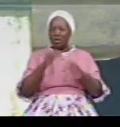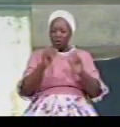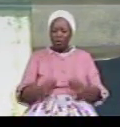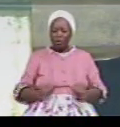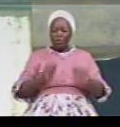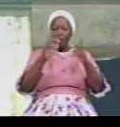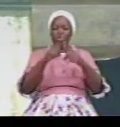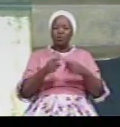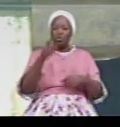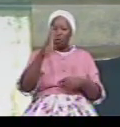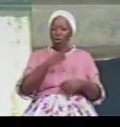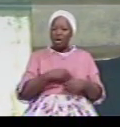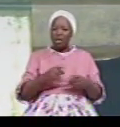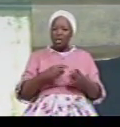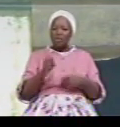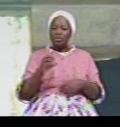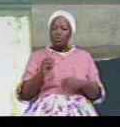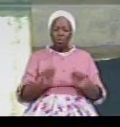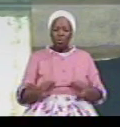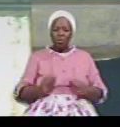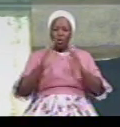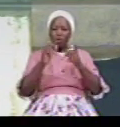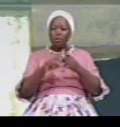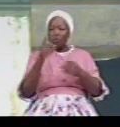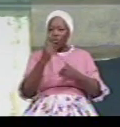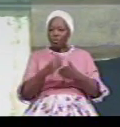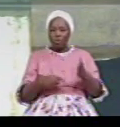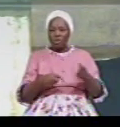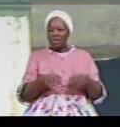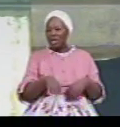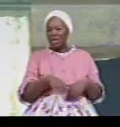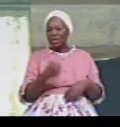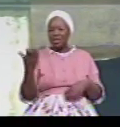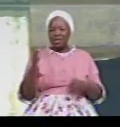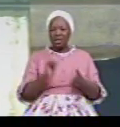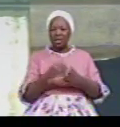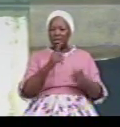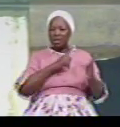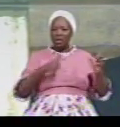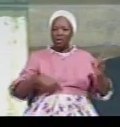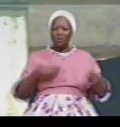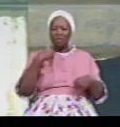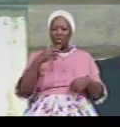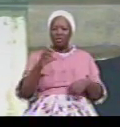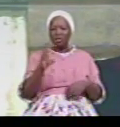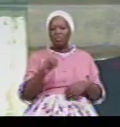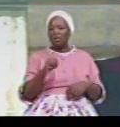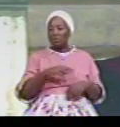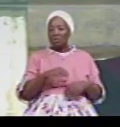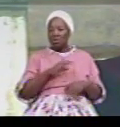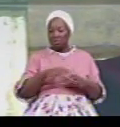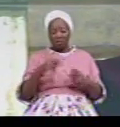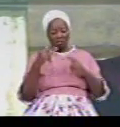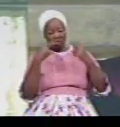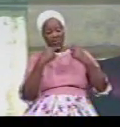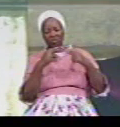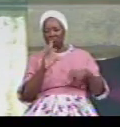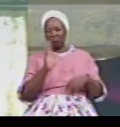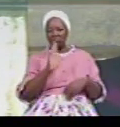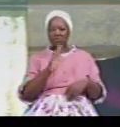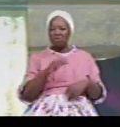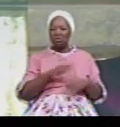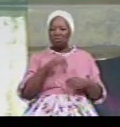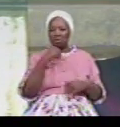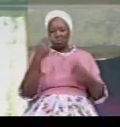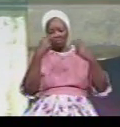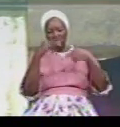he's so committed to whatever the Lord tells him. He doesn't look at my face. He